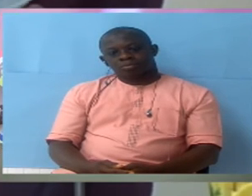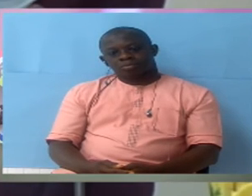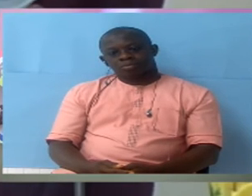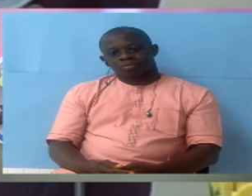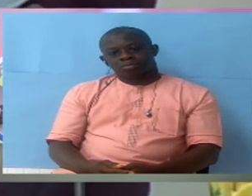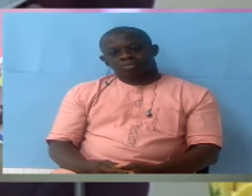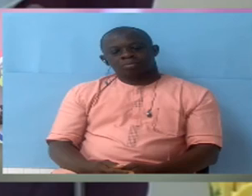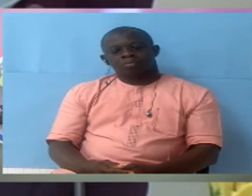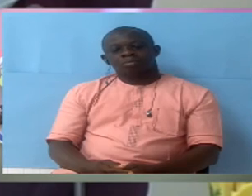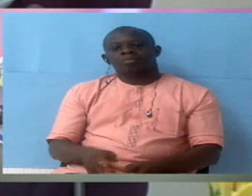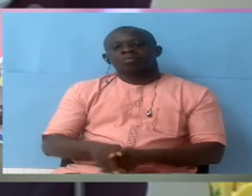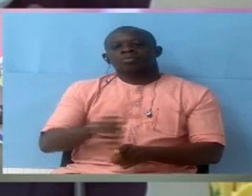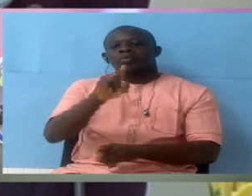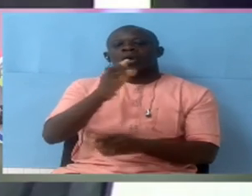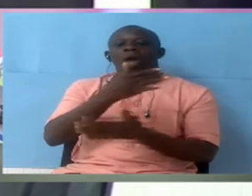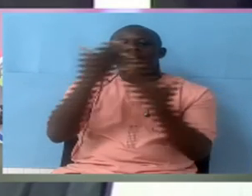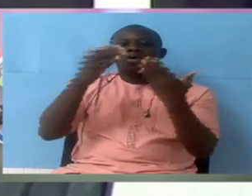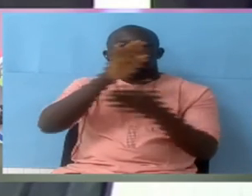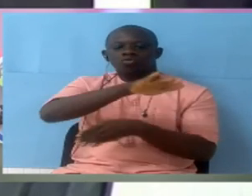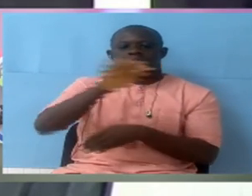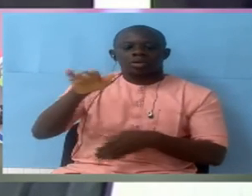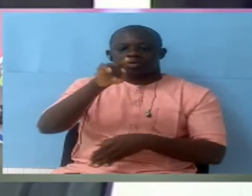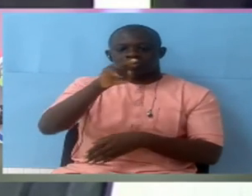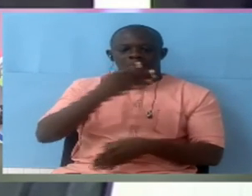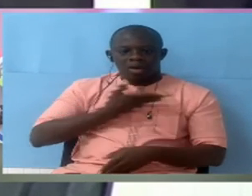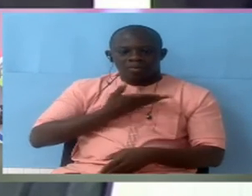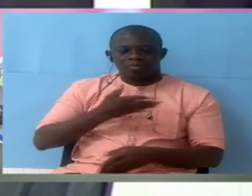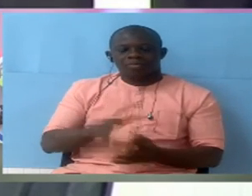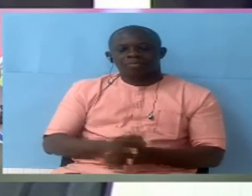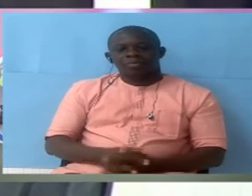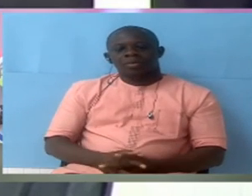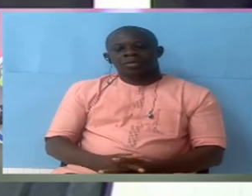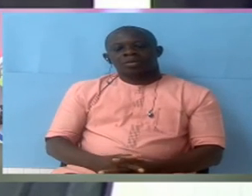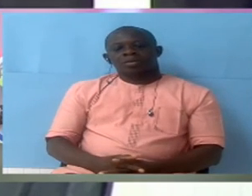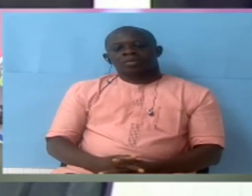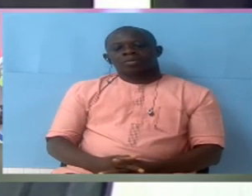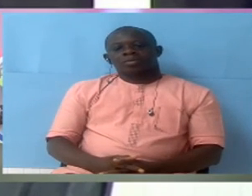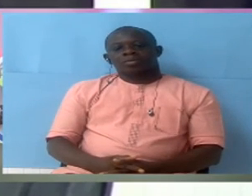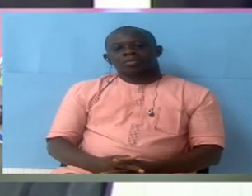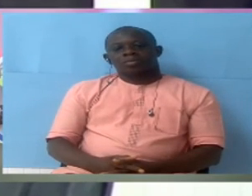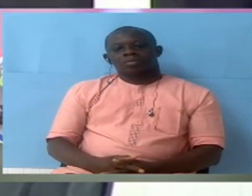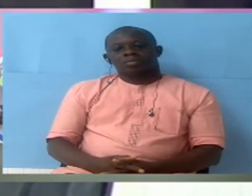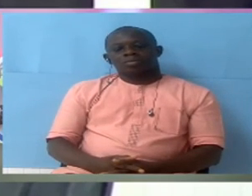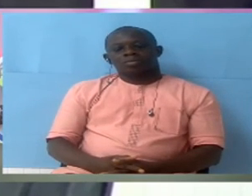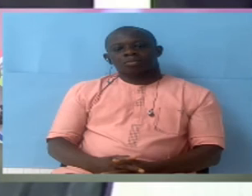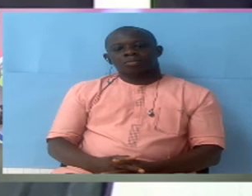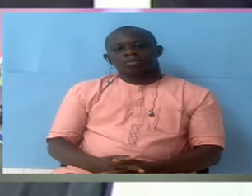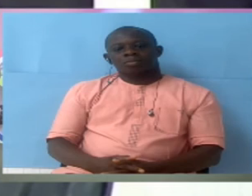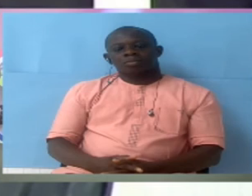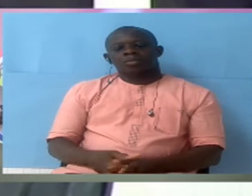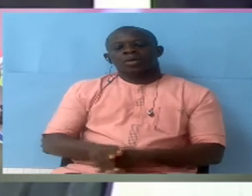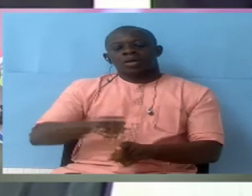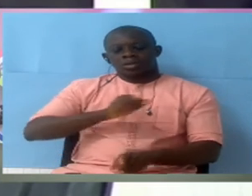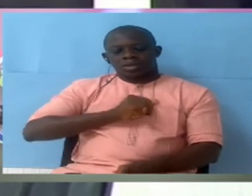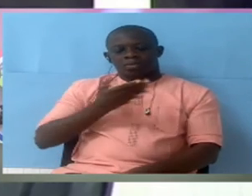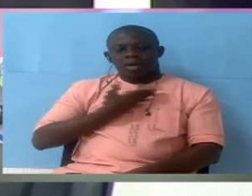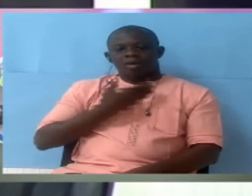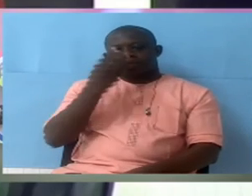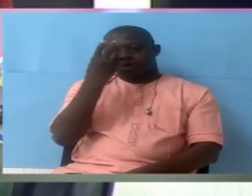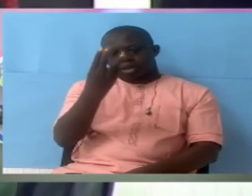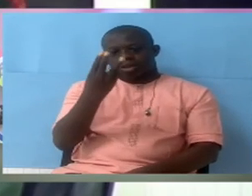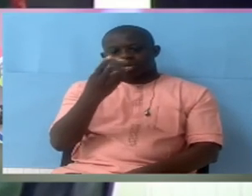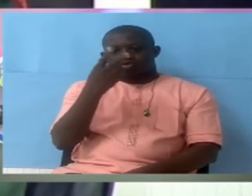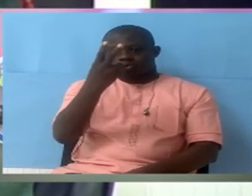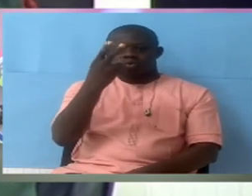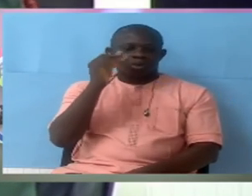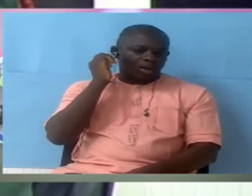How many kids do you have, sorry, may I ask? Ñata dom nga? I have three, two girls with one boy.